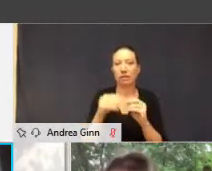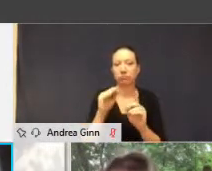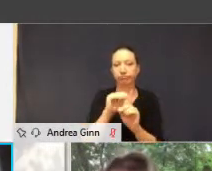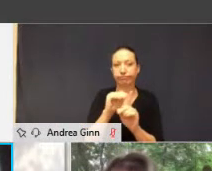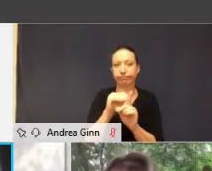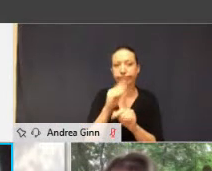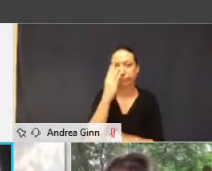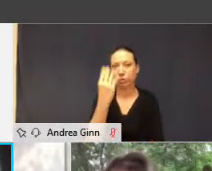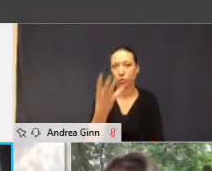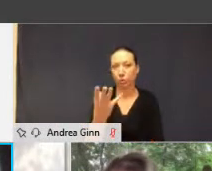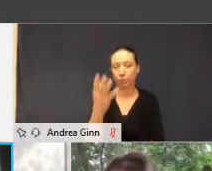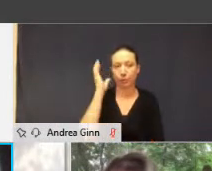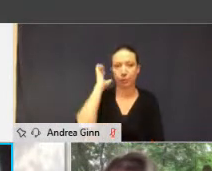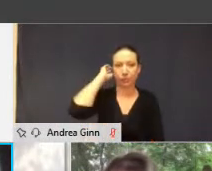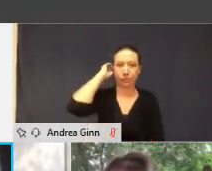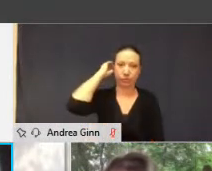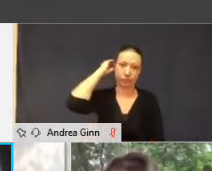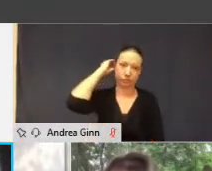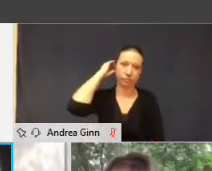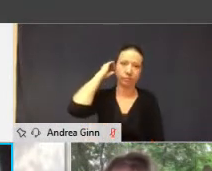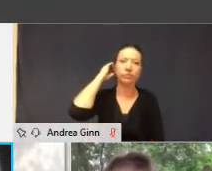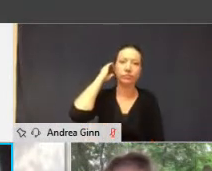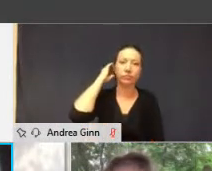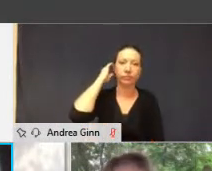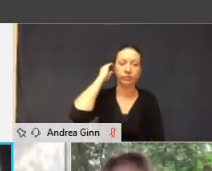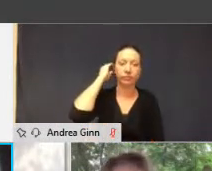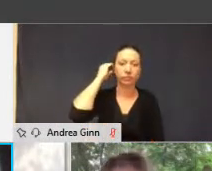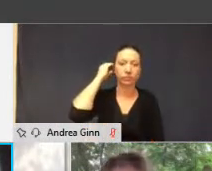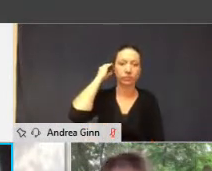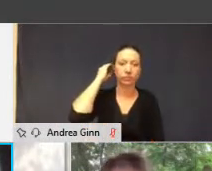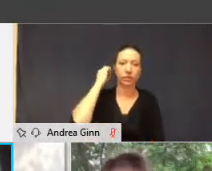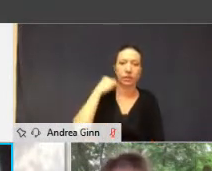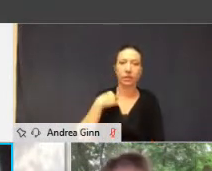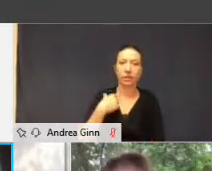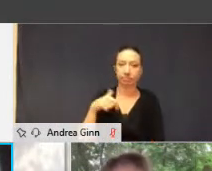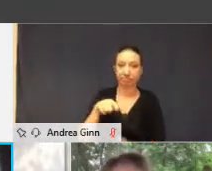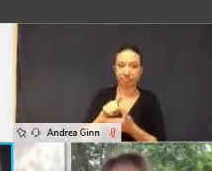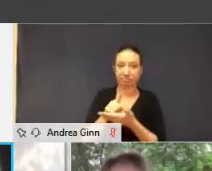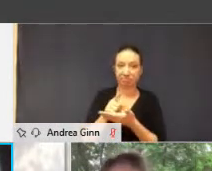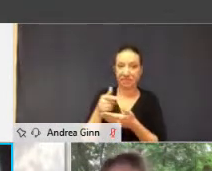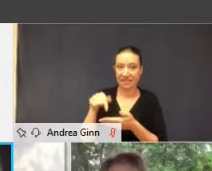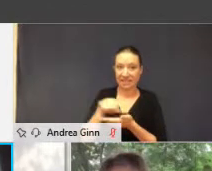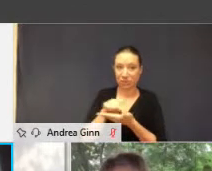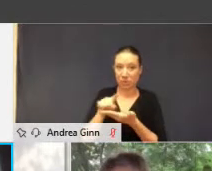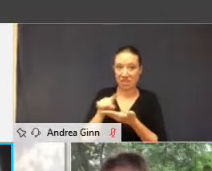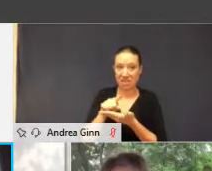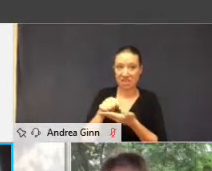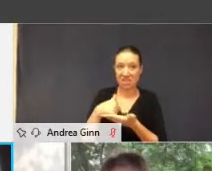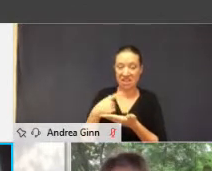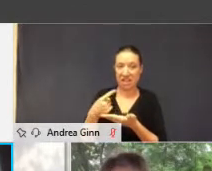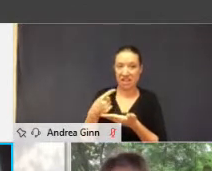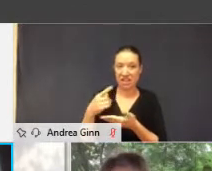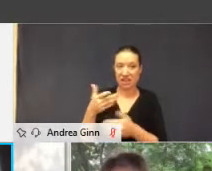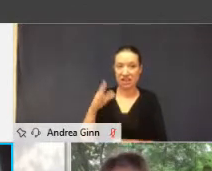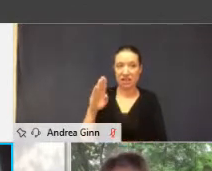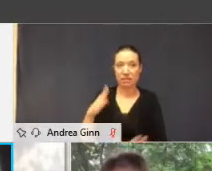something. I was invited to a virtual meeting earlier this week of the Behavioral Providers